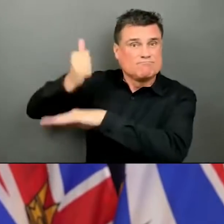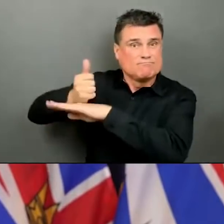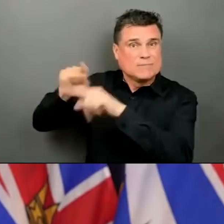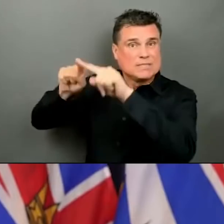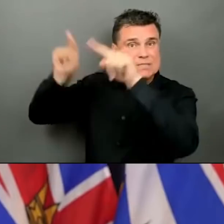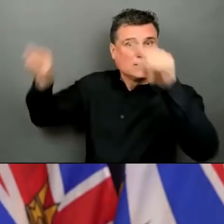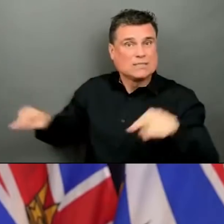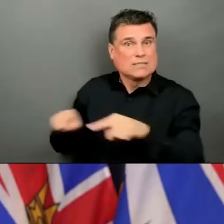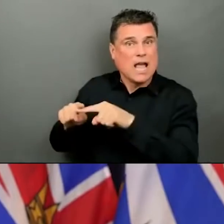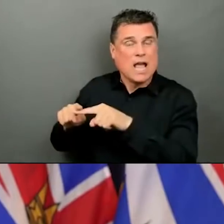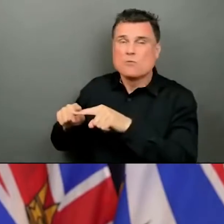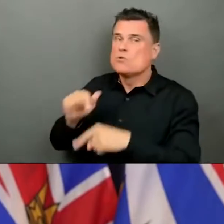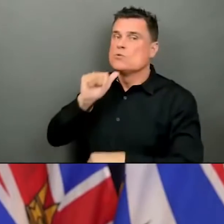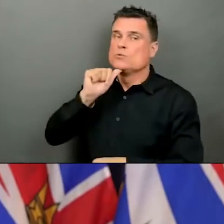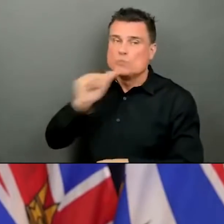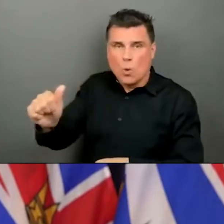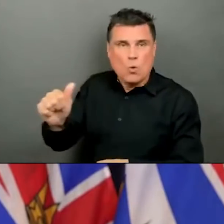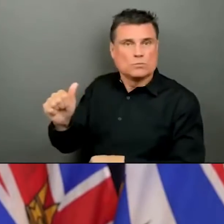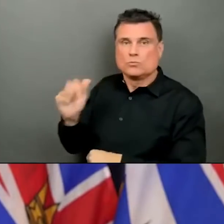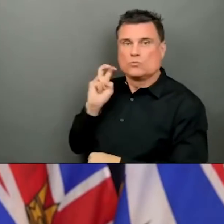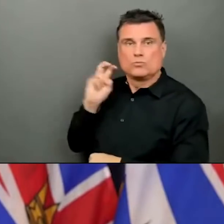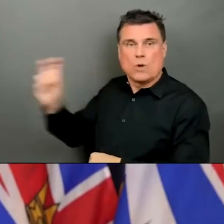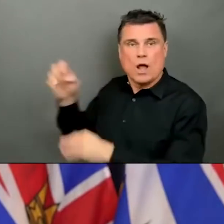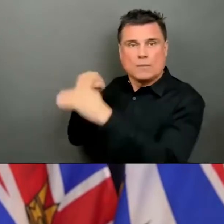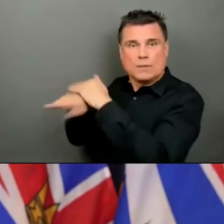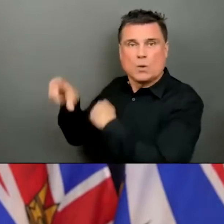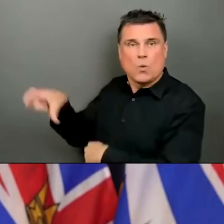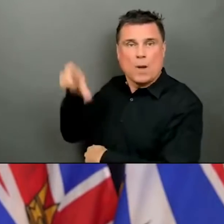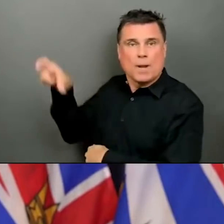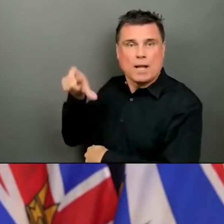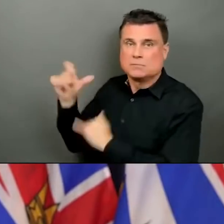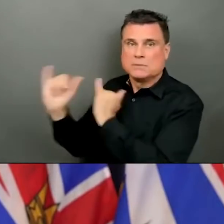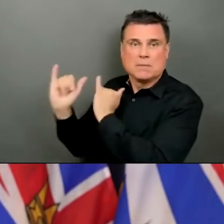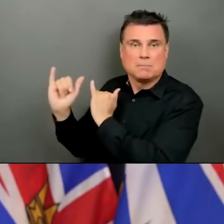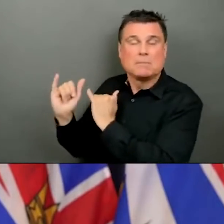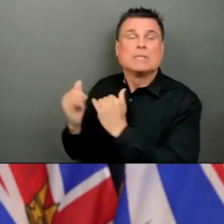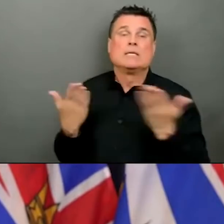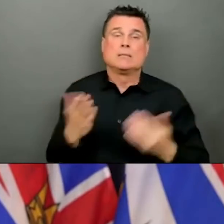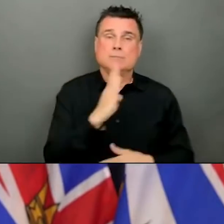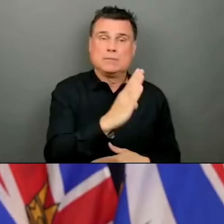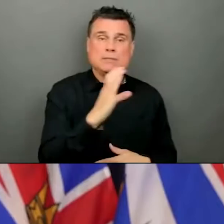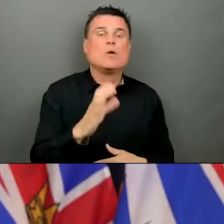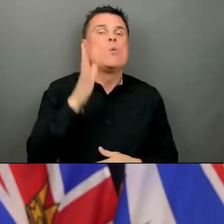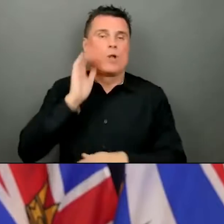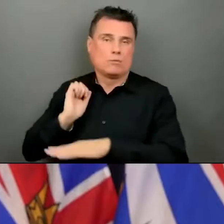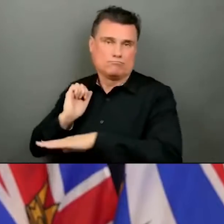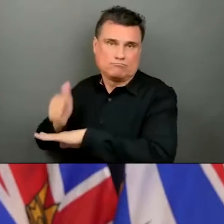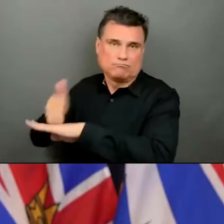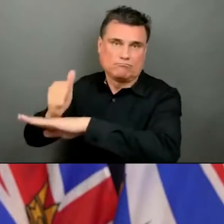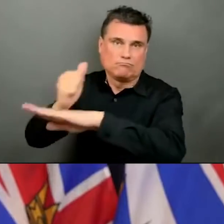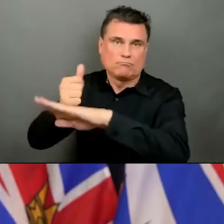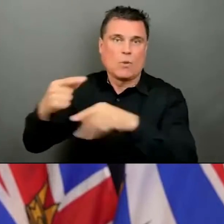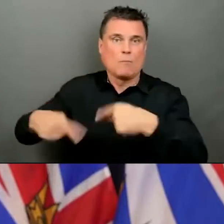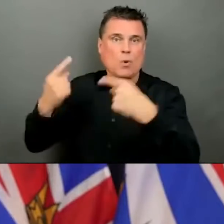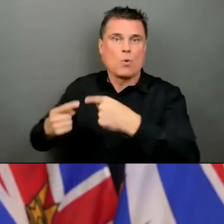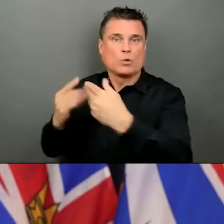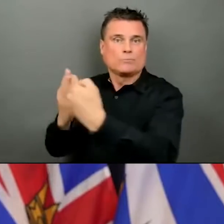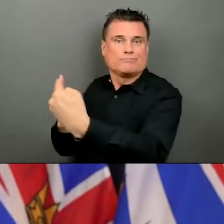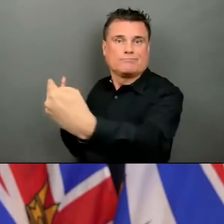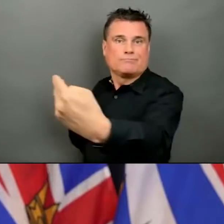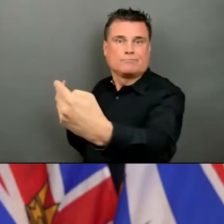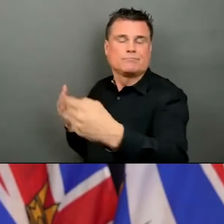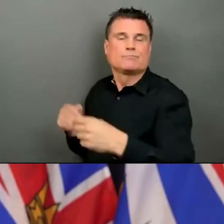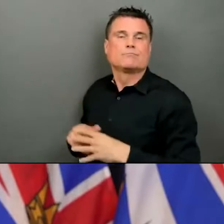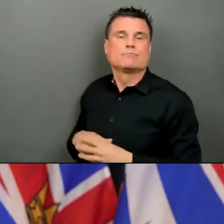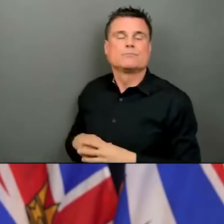tourism sector, we'll be saying to those who are trying to book accommodation from outside of BC, you won't be able to do so. These